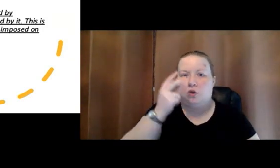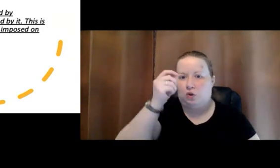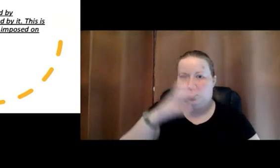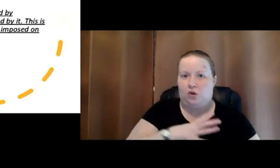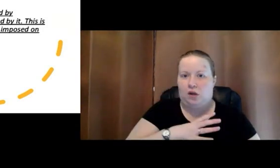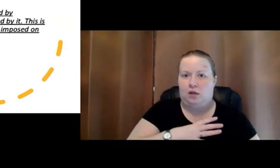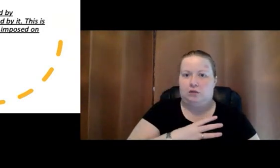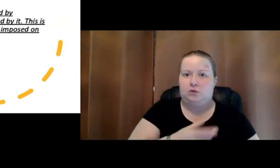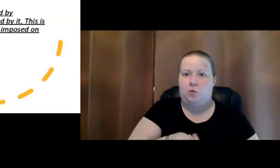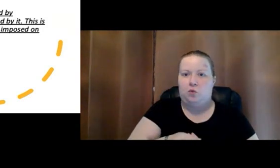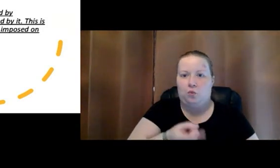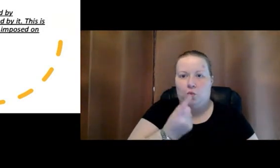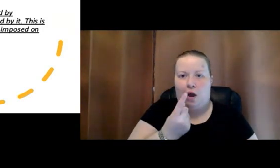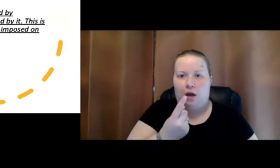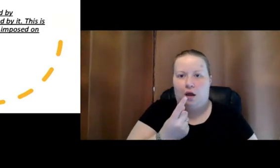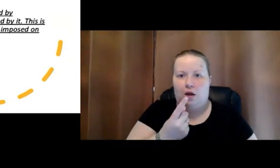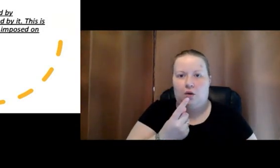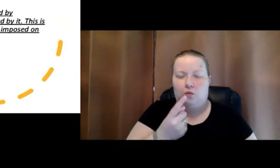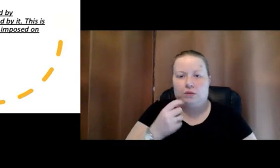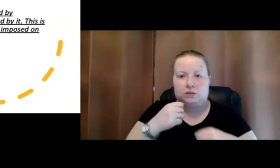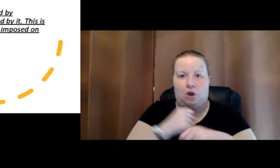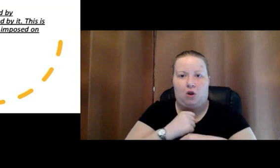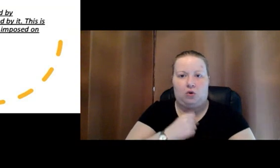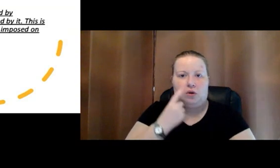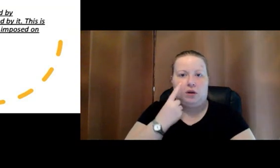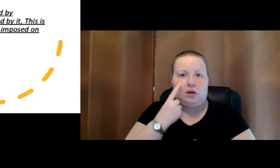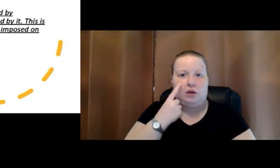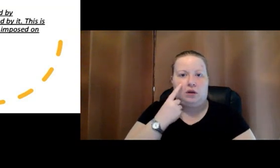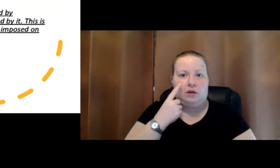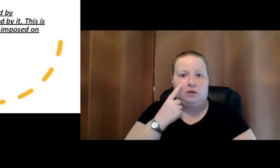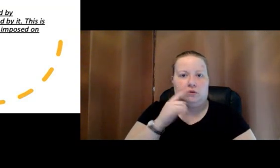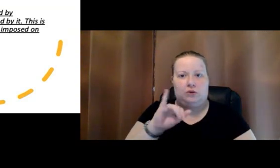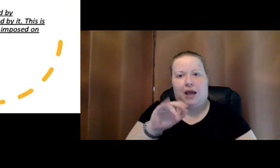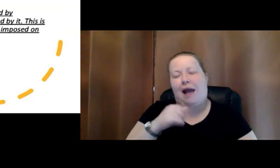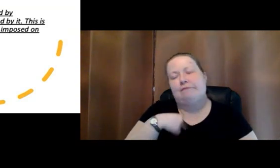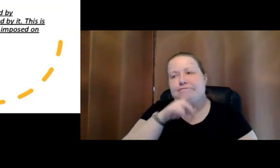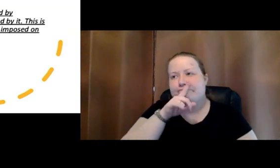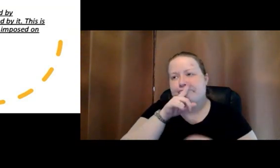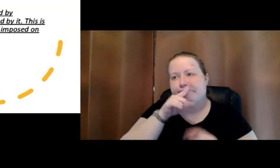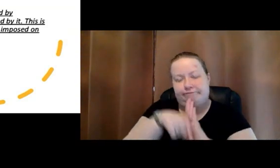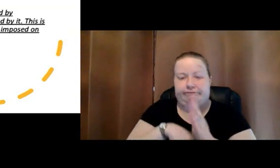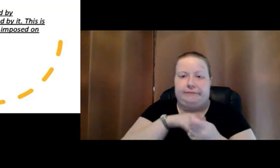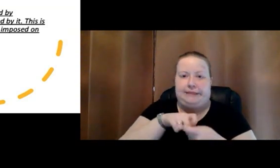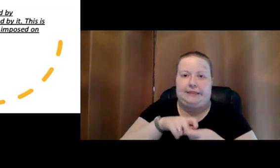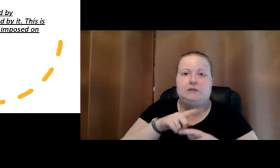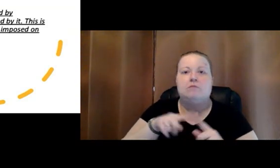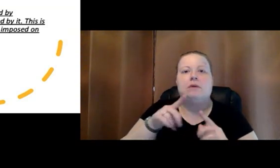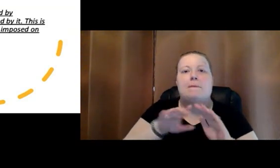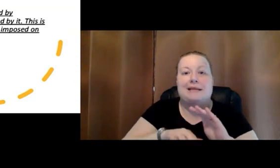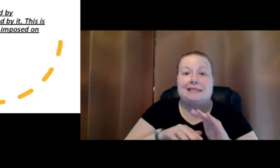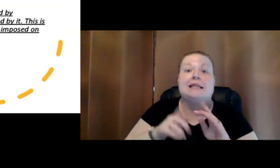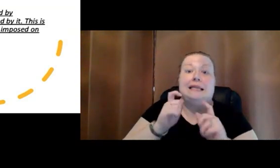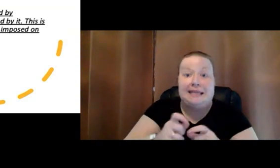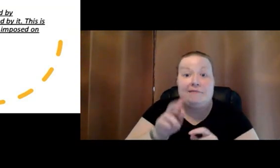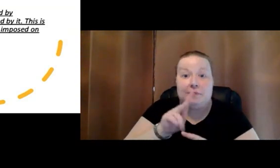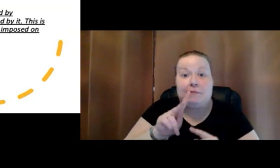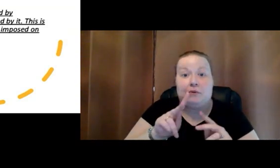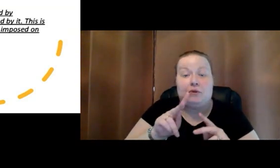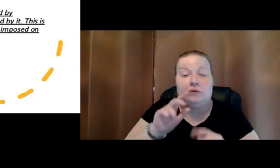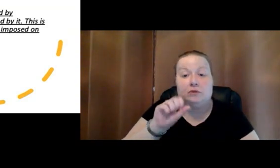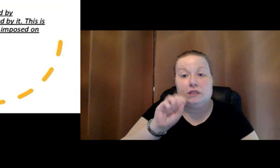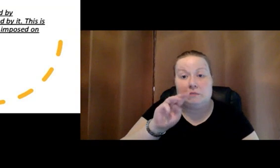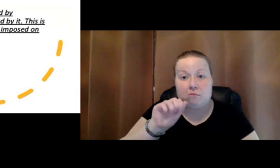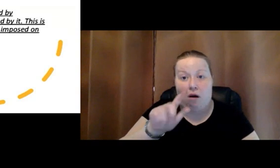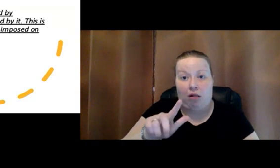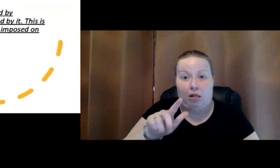arguing for effectively to inoculate, I won't go into the details, but basically give people smallpox. And another